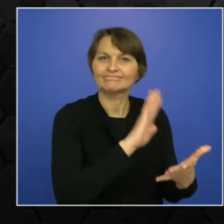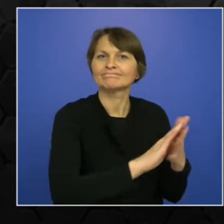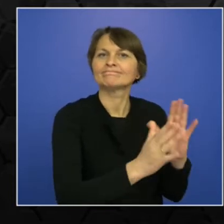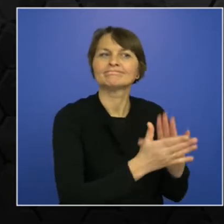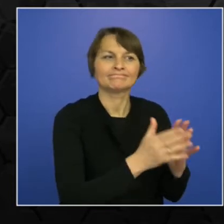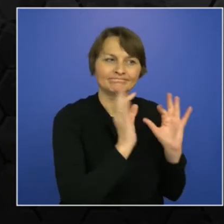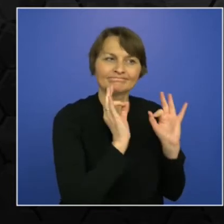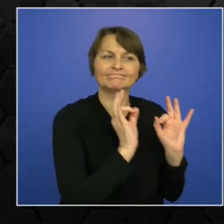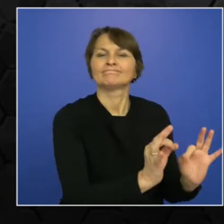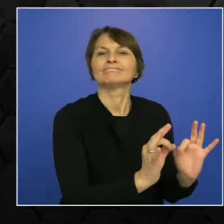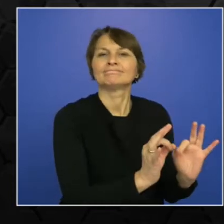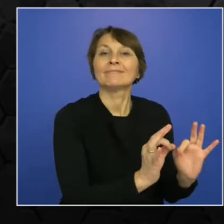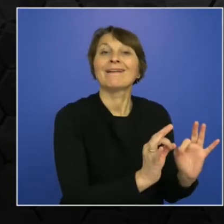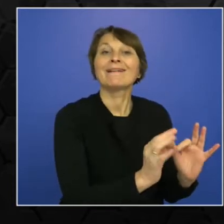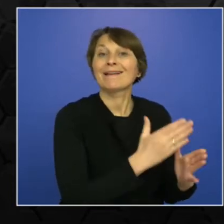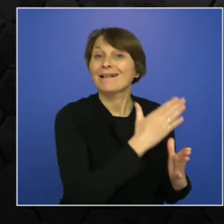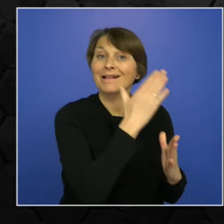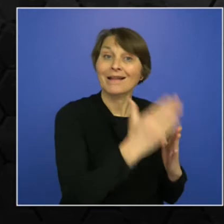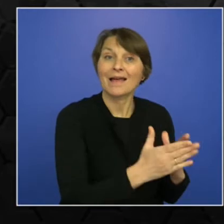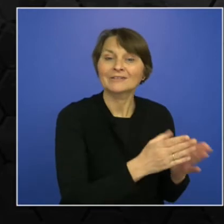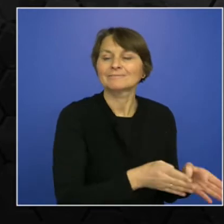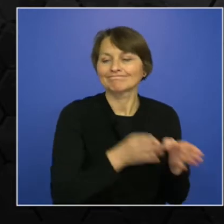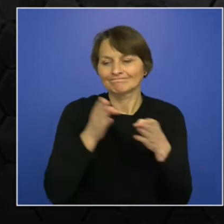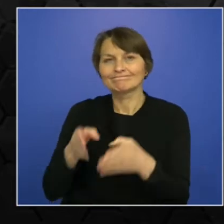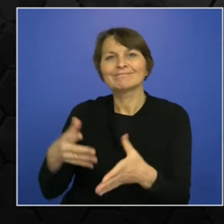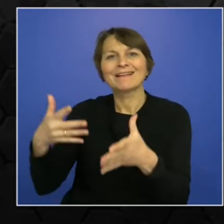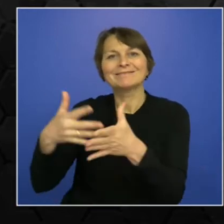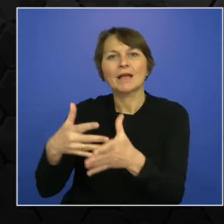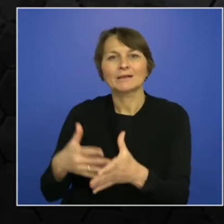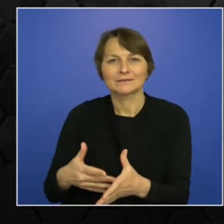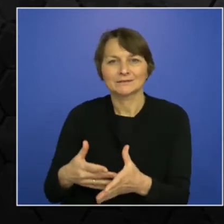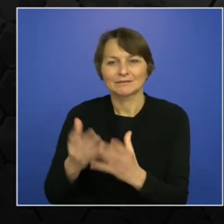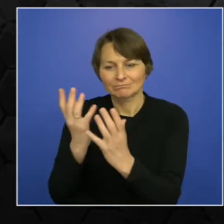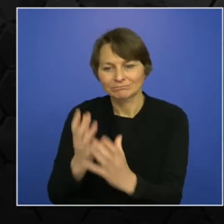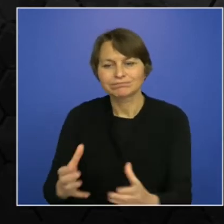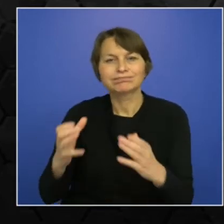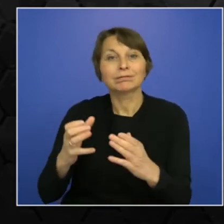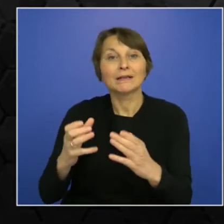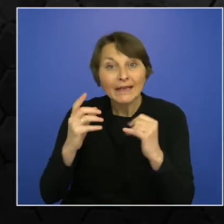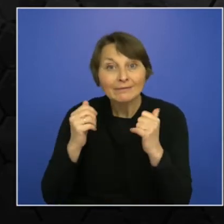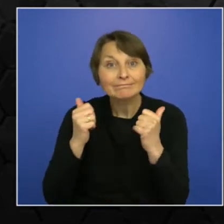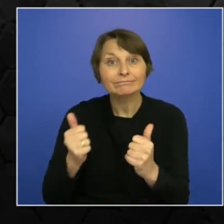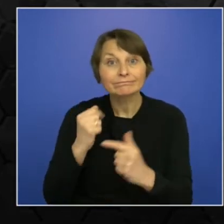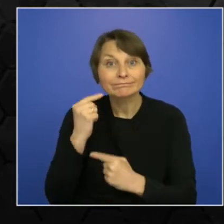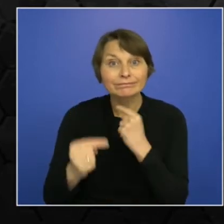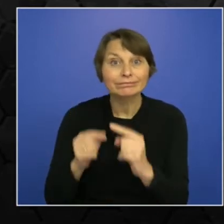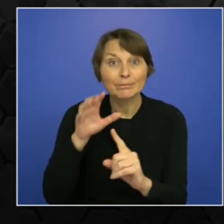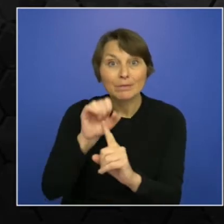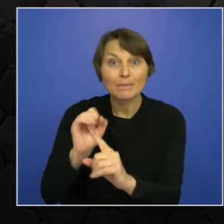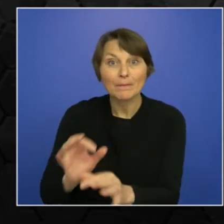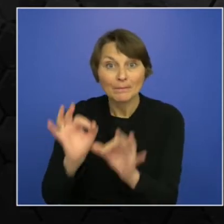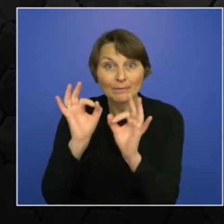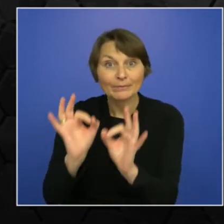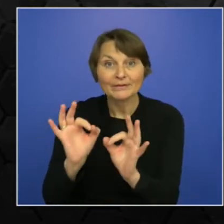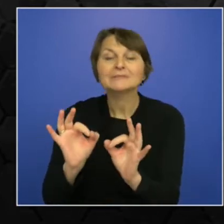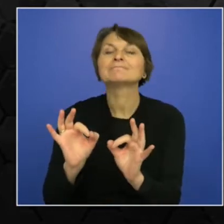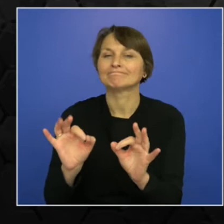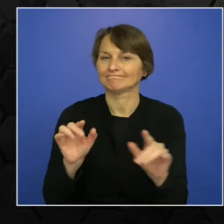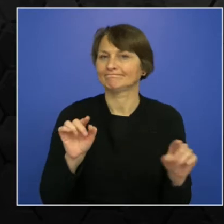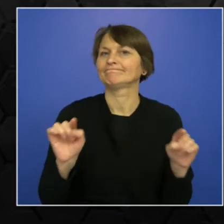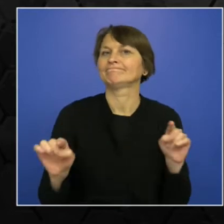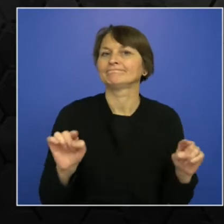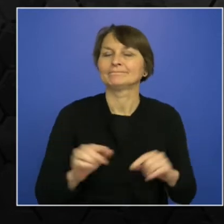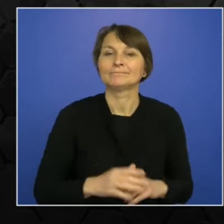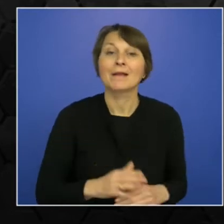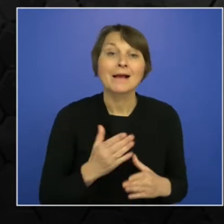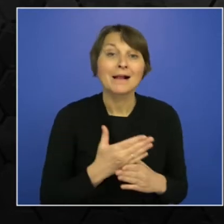final data model, the test set is used to evaluate performance and accuracy. And the last step is interpret